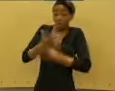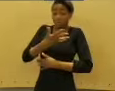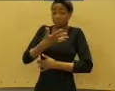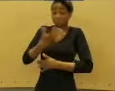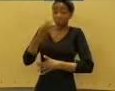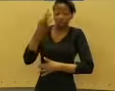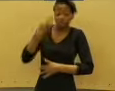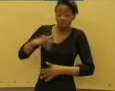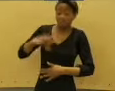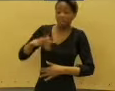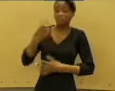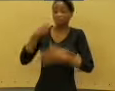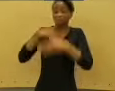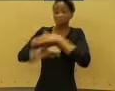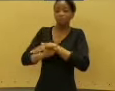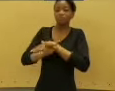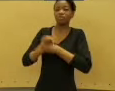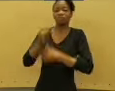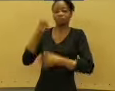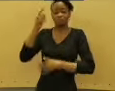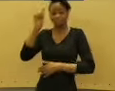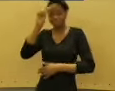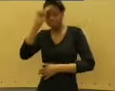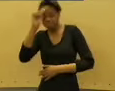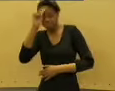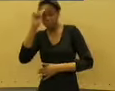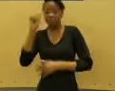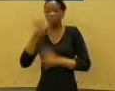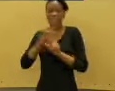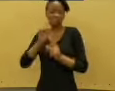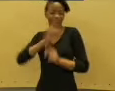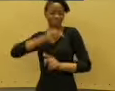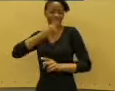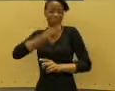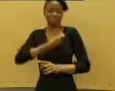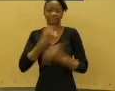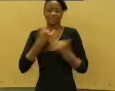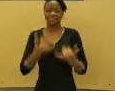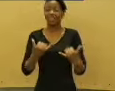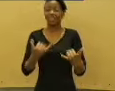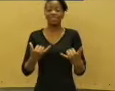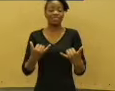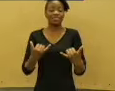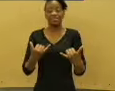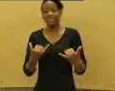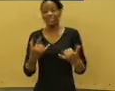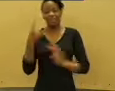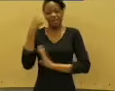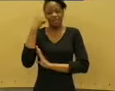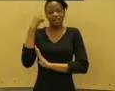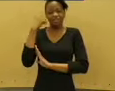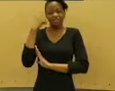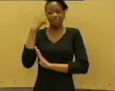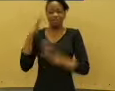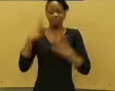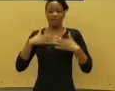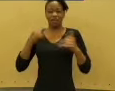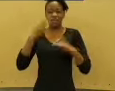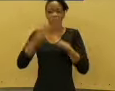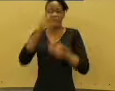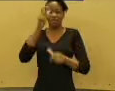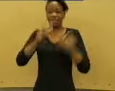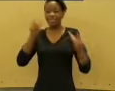anatomy. Yeah. So I think the healthcare profession itself, because there isn't that clarity, because there aren't those